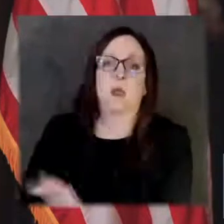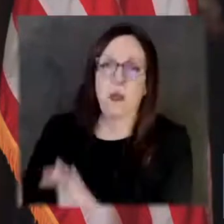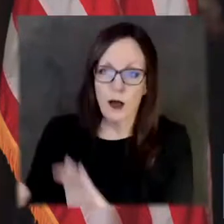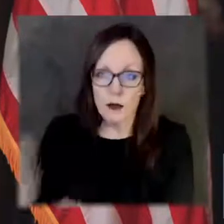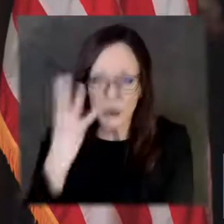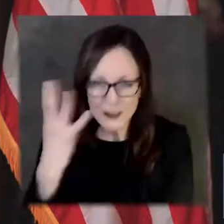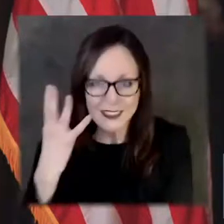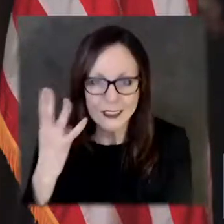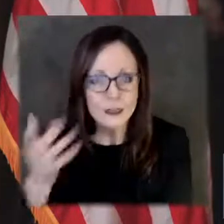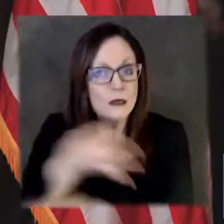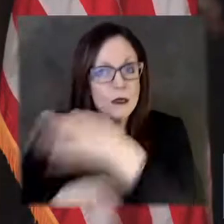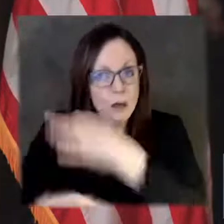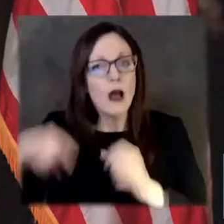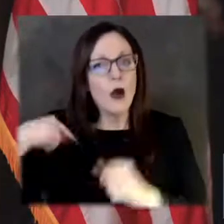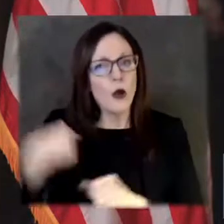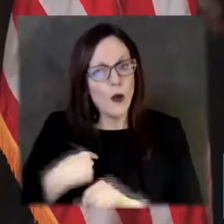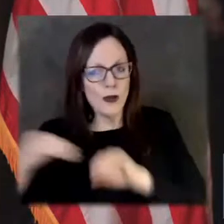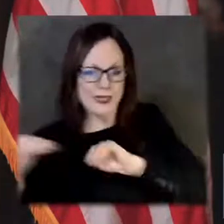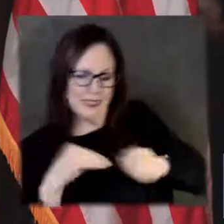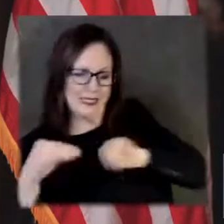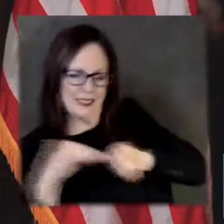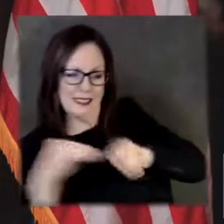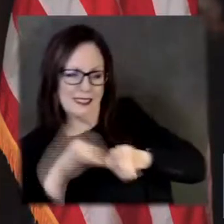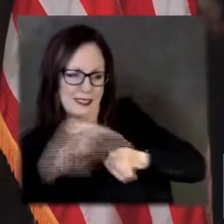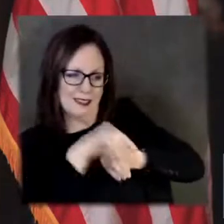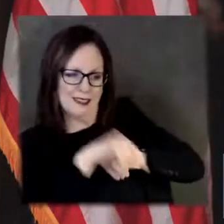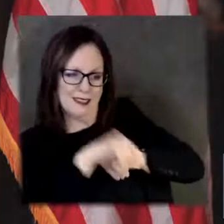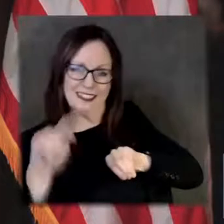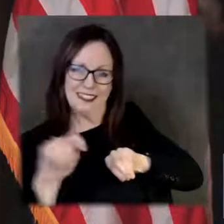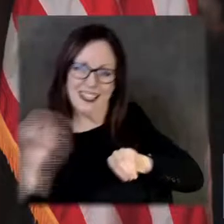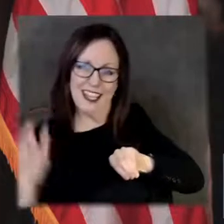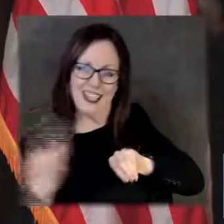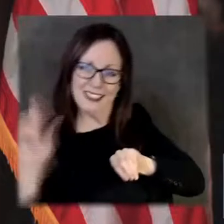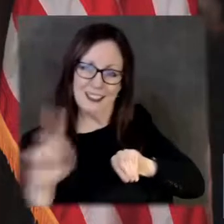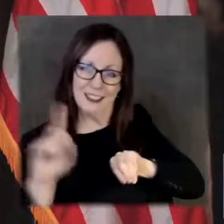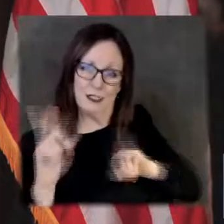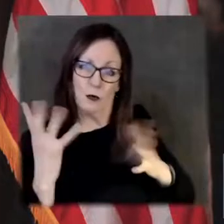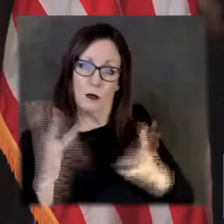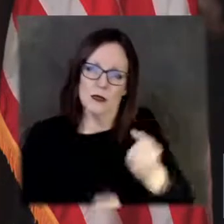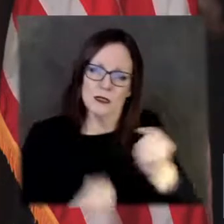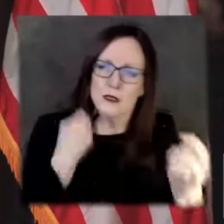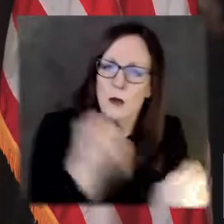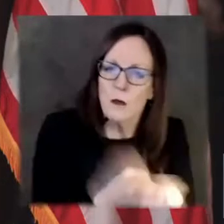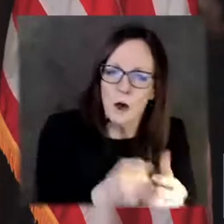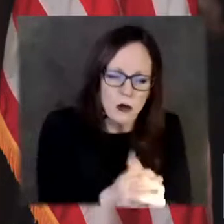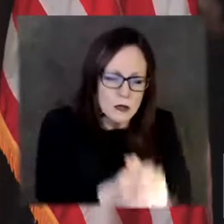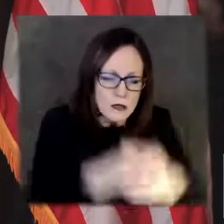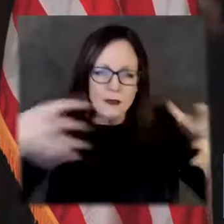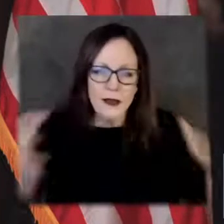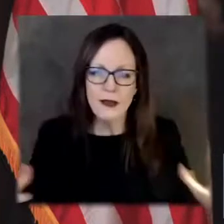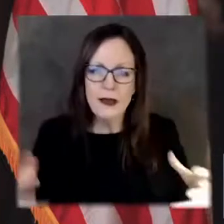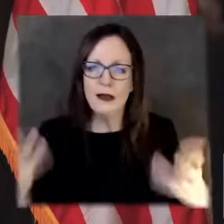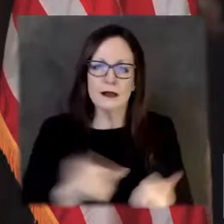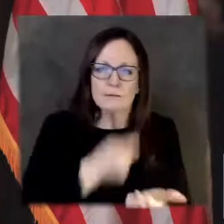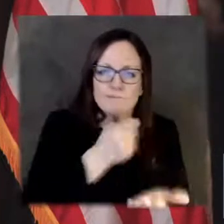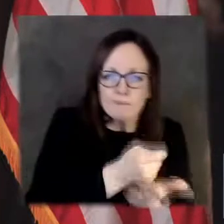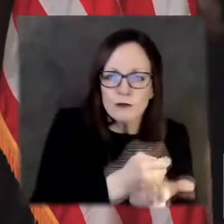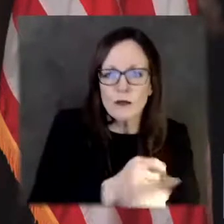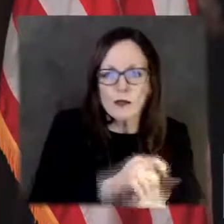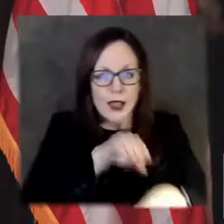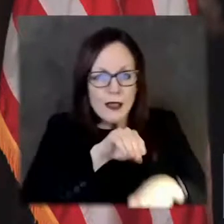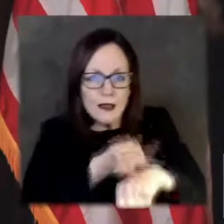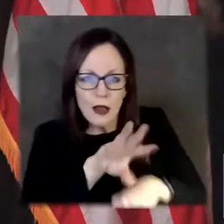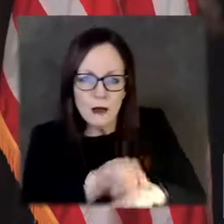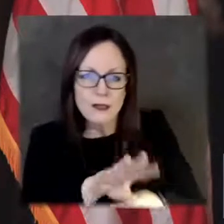to do for our pocketbooks too. That's why in our last budget, we increased the funding for the treatment alternatives and